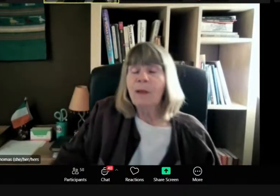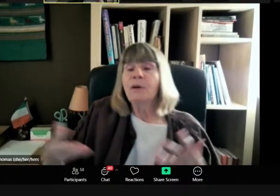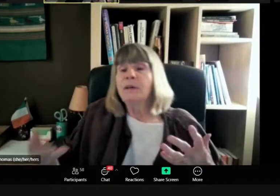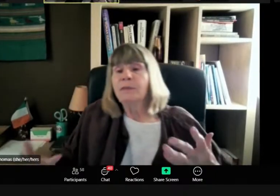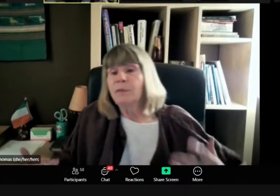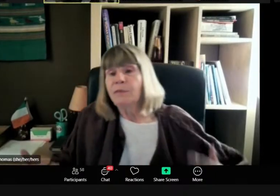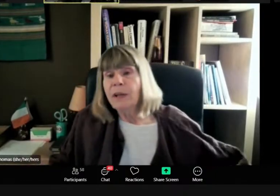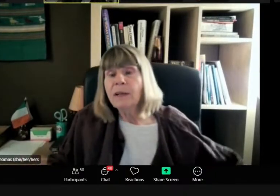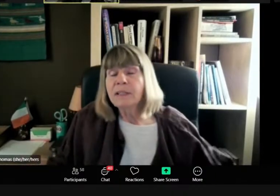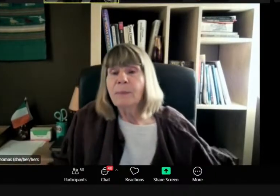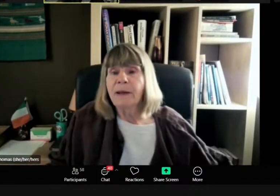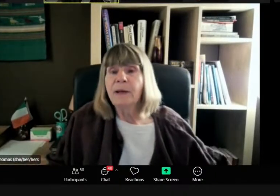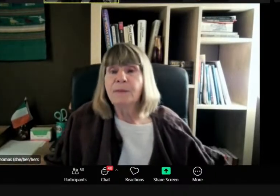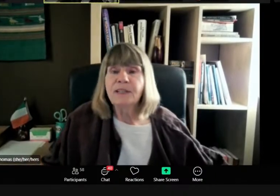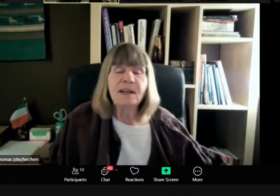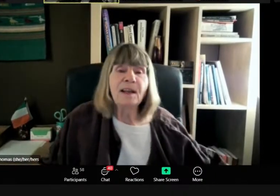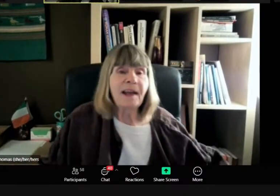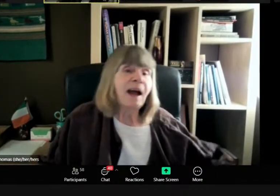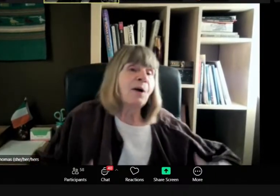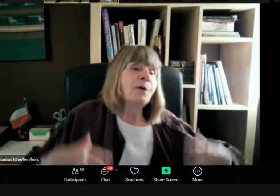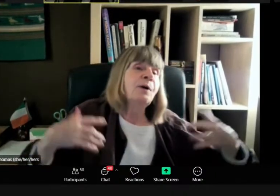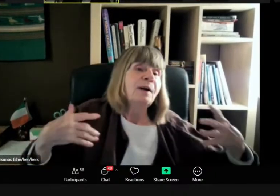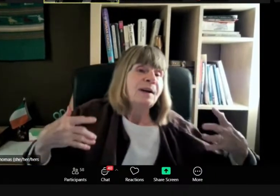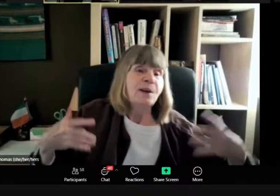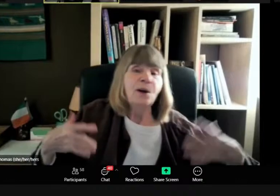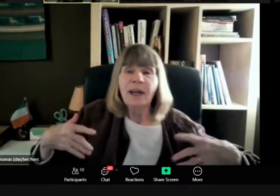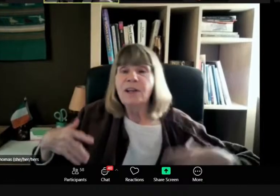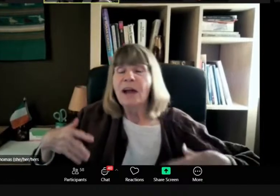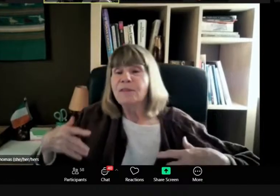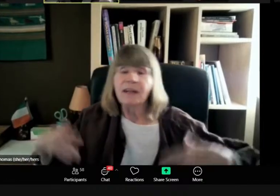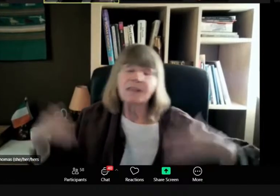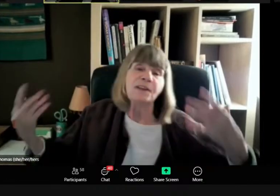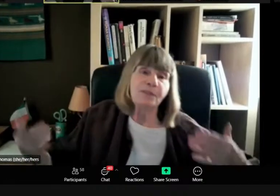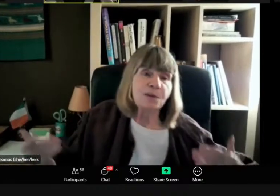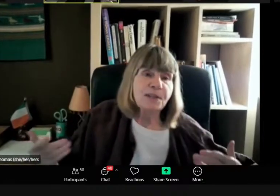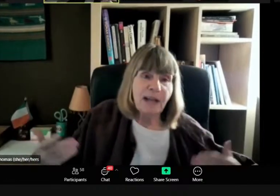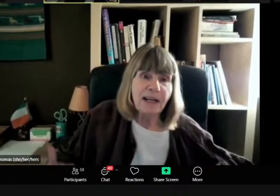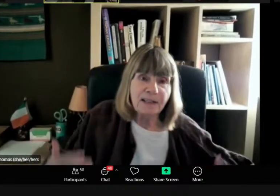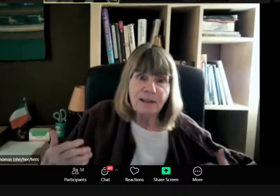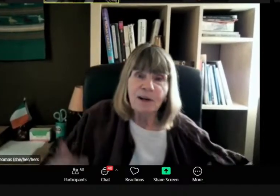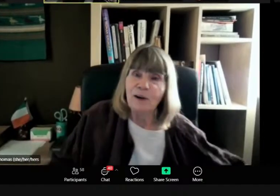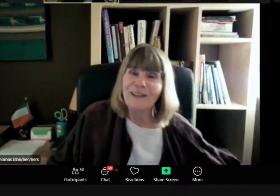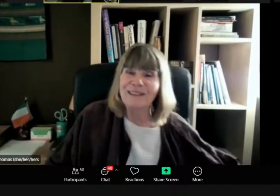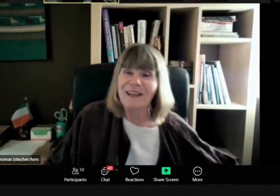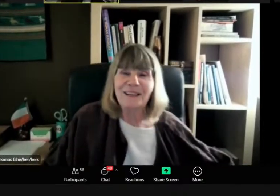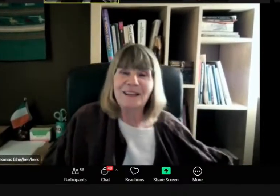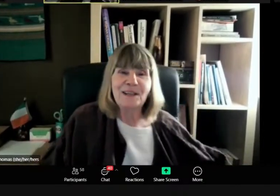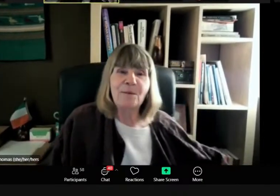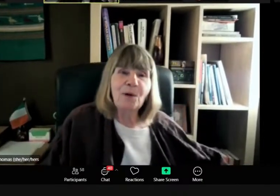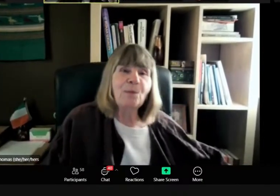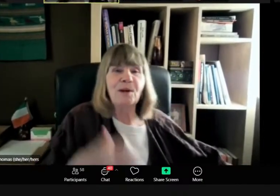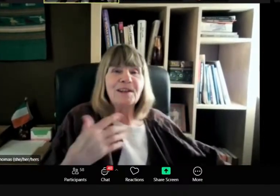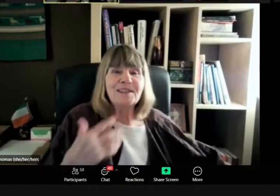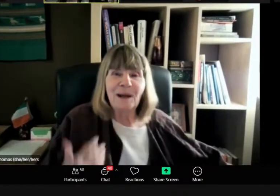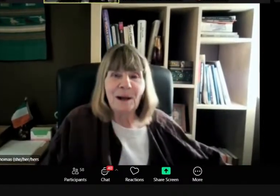people have very different feelings about intimacy, like how, can you have sex on the first date? Is